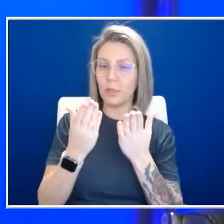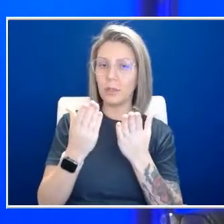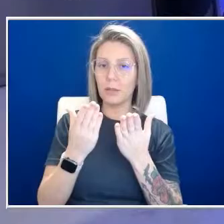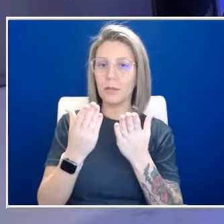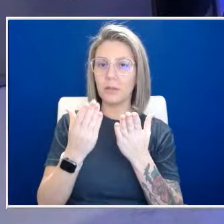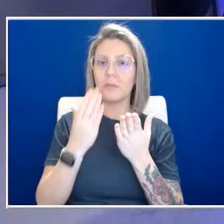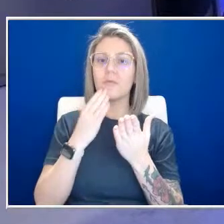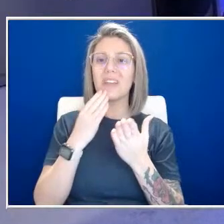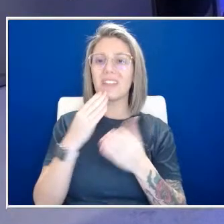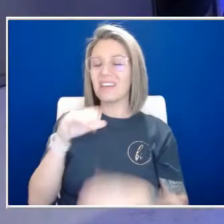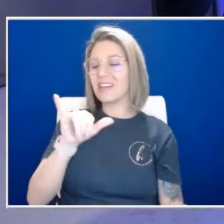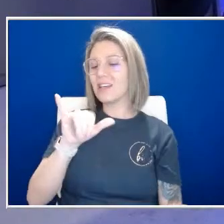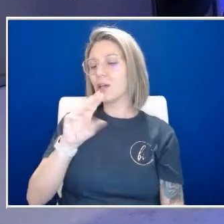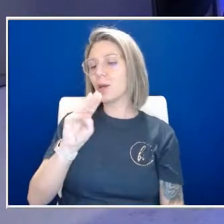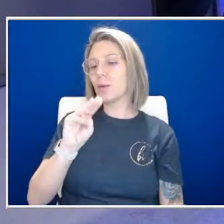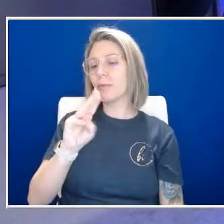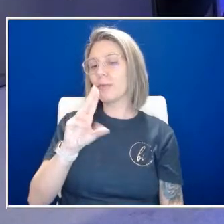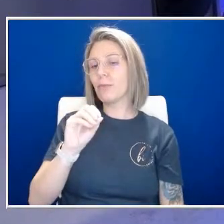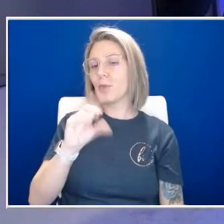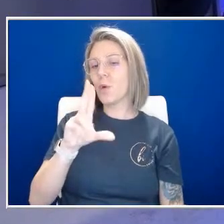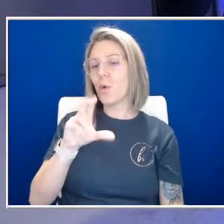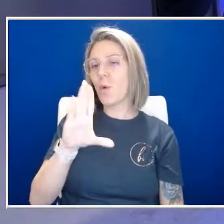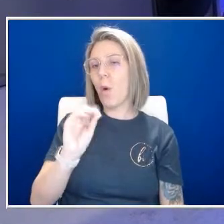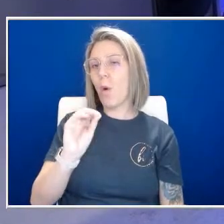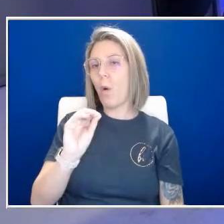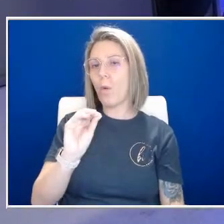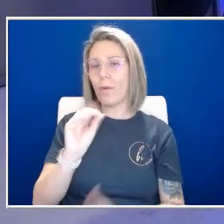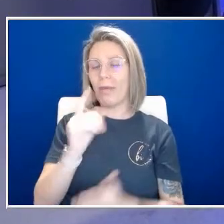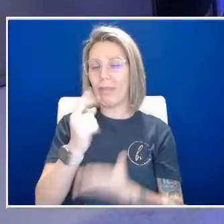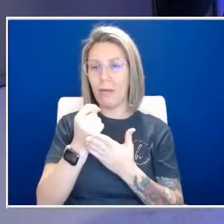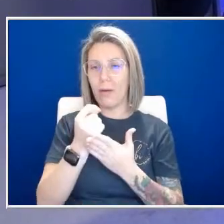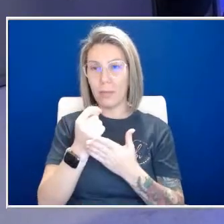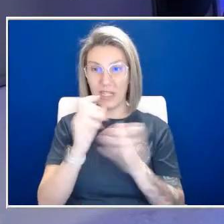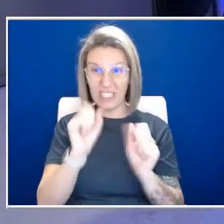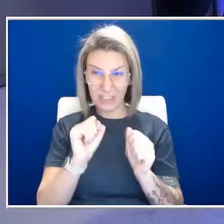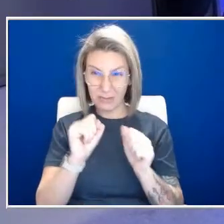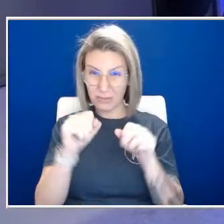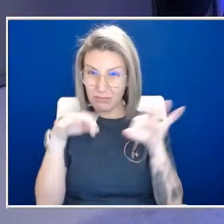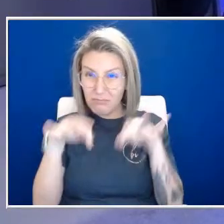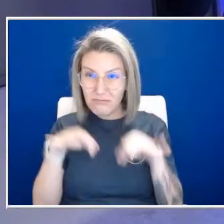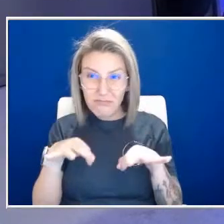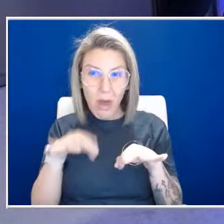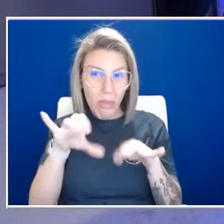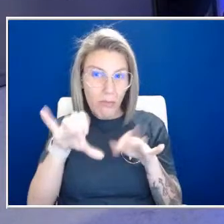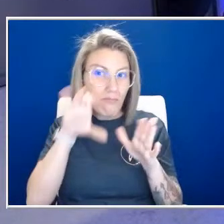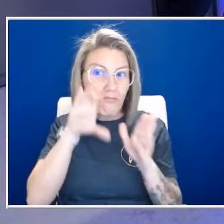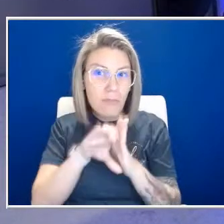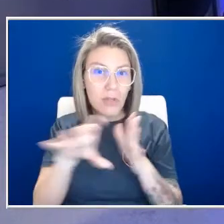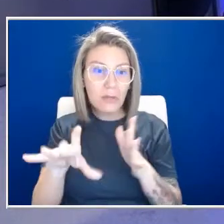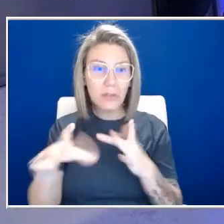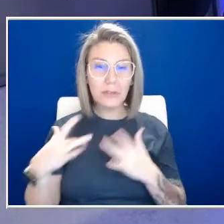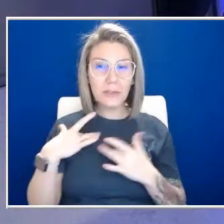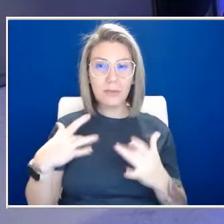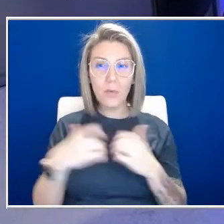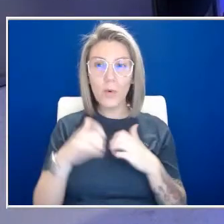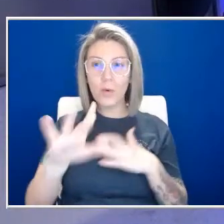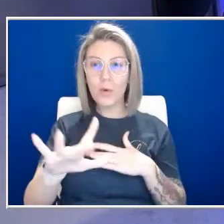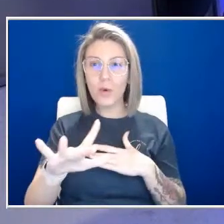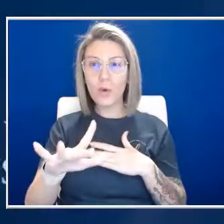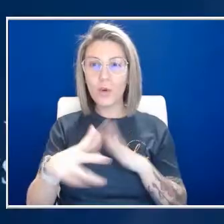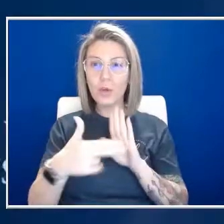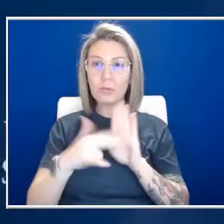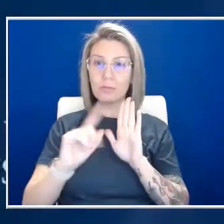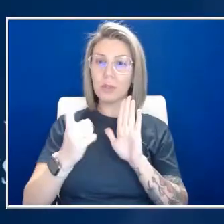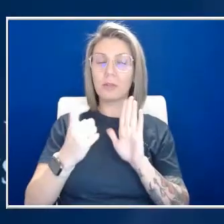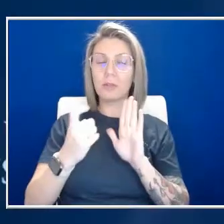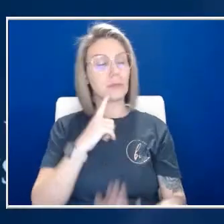So, Dr. Kakarala, just tell us what we were seeing, and is that typical with somebody with her diagnosis? No, in fact, that